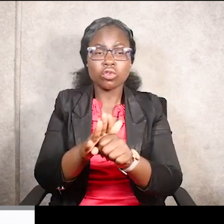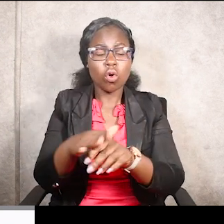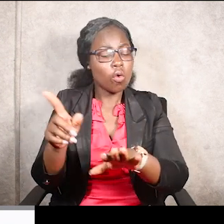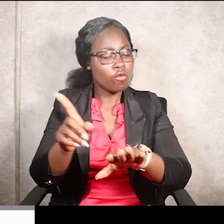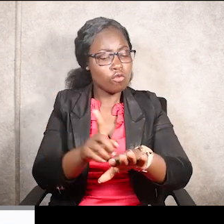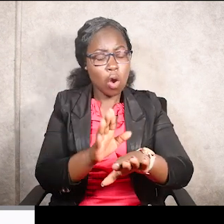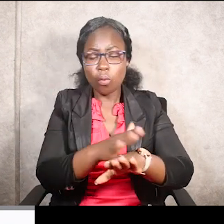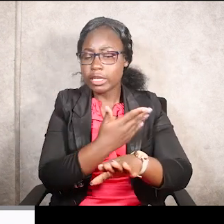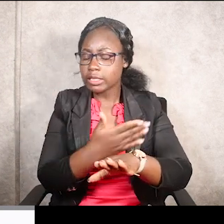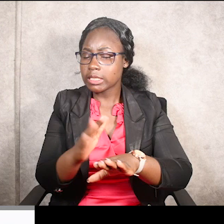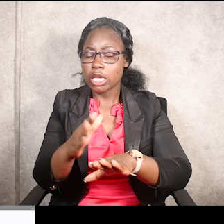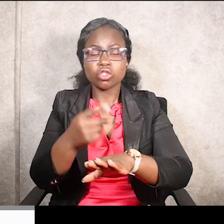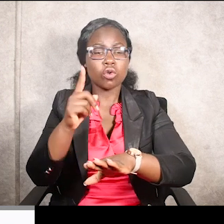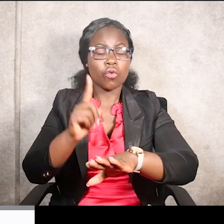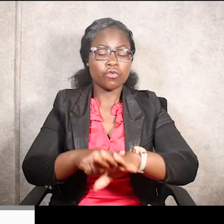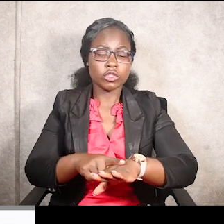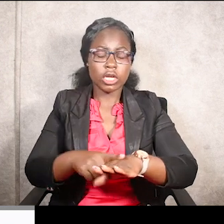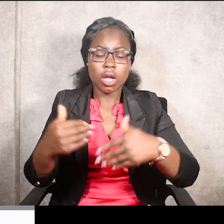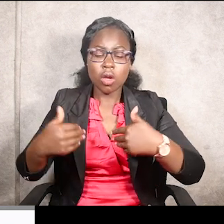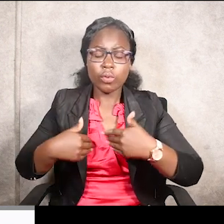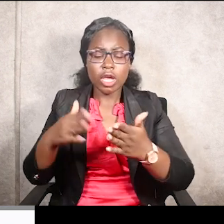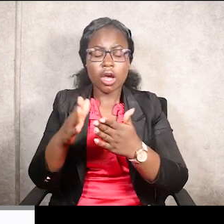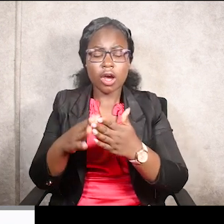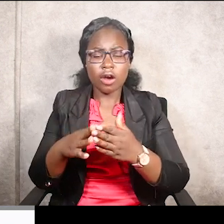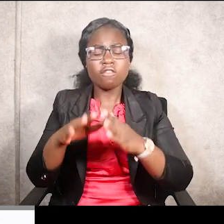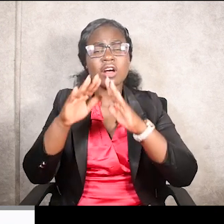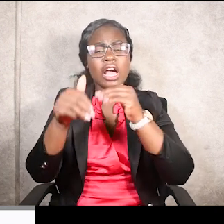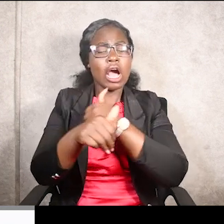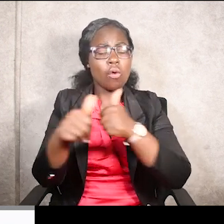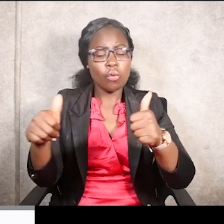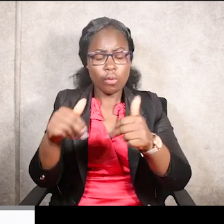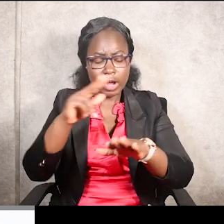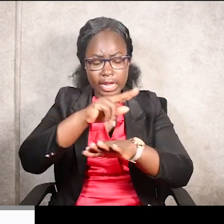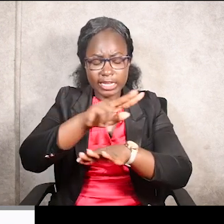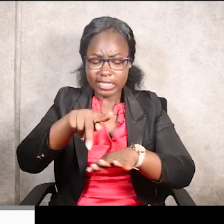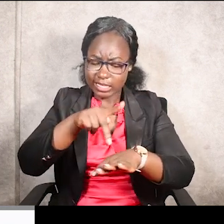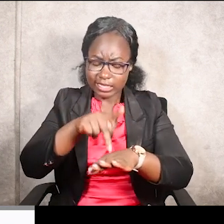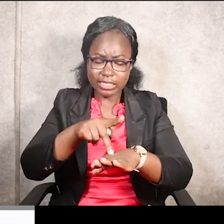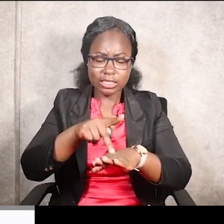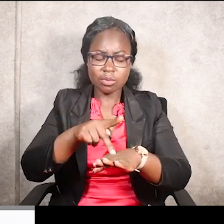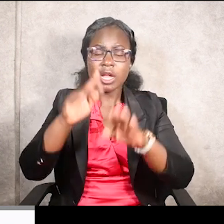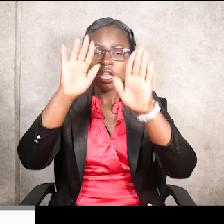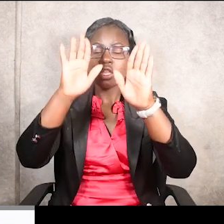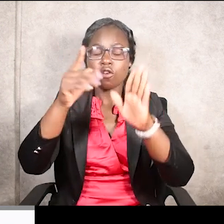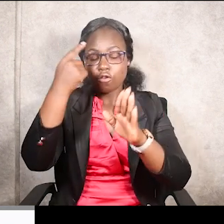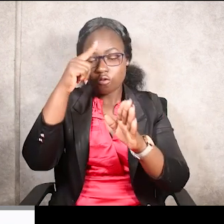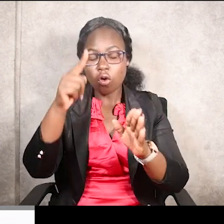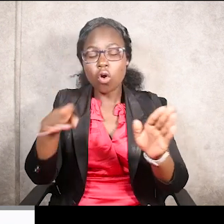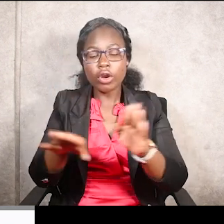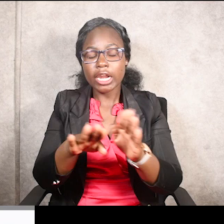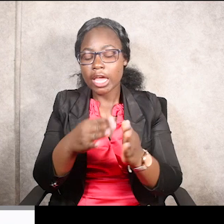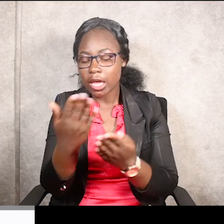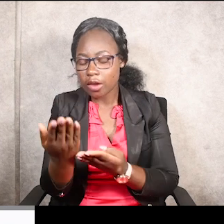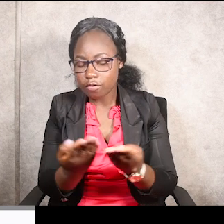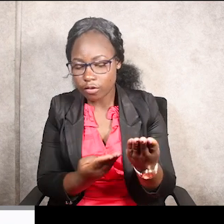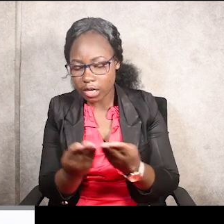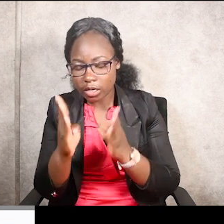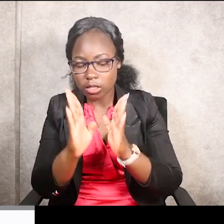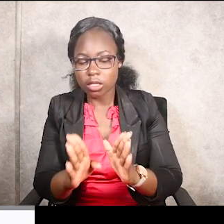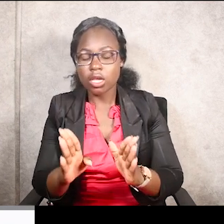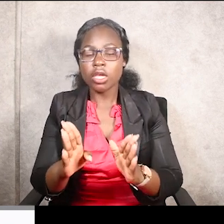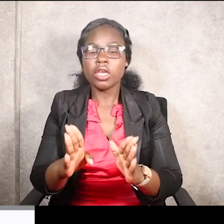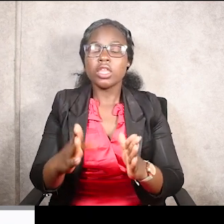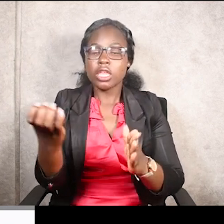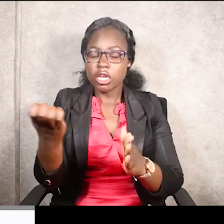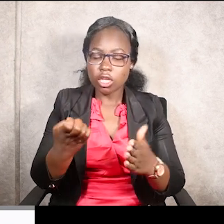of time. Effective discipline, very critical, and for every entrepreneur, the need to maintain consistency